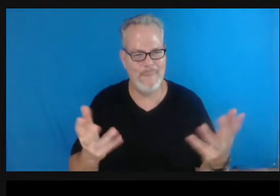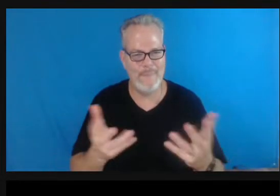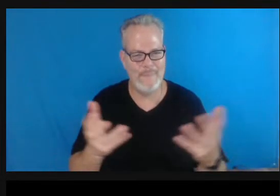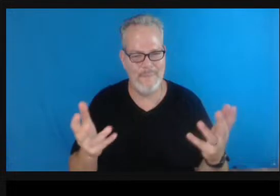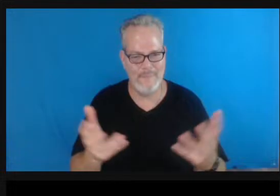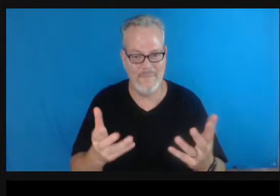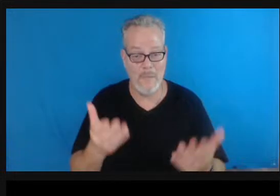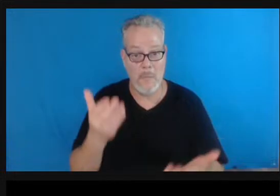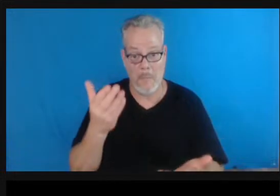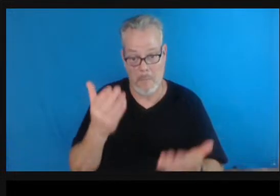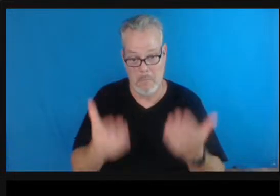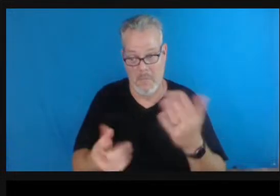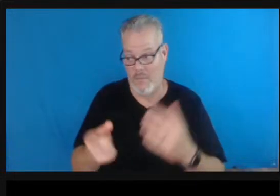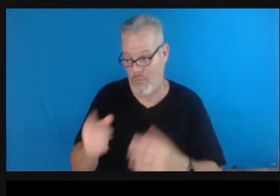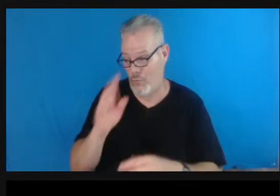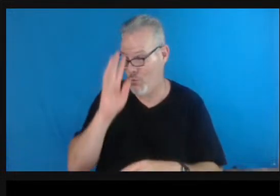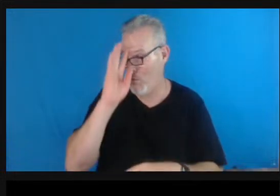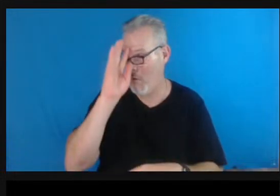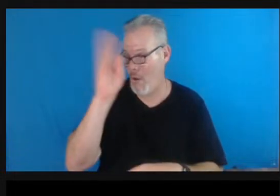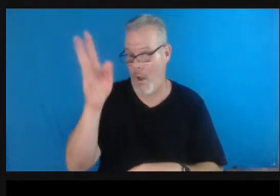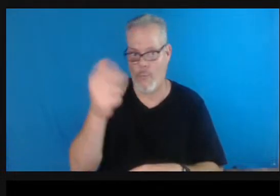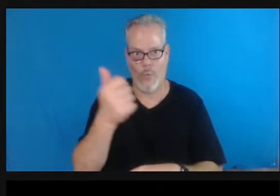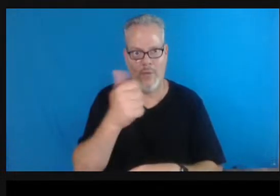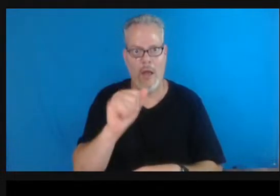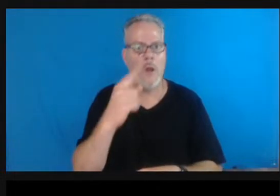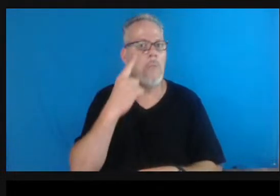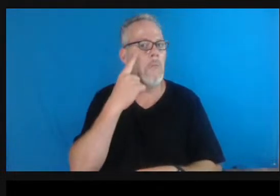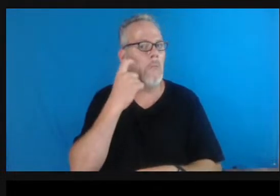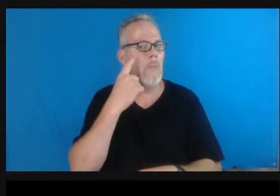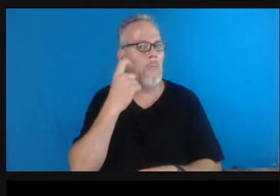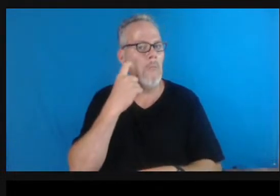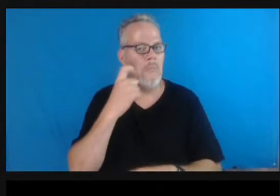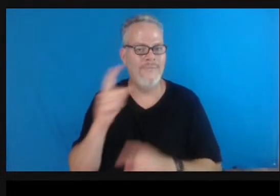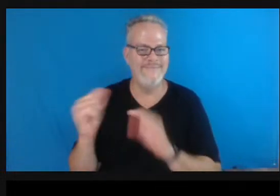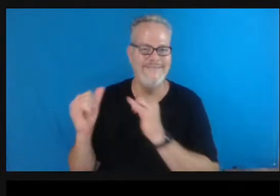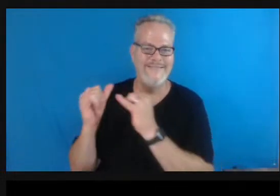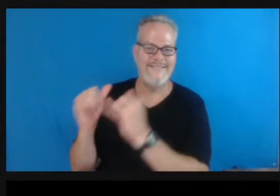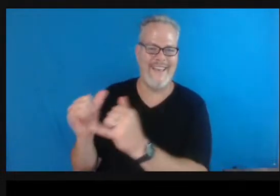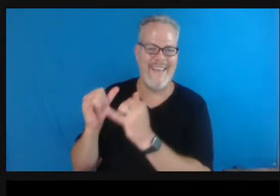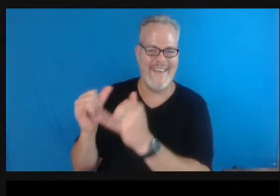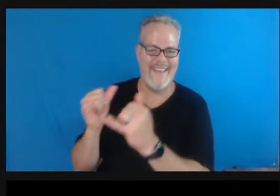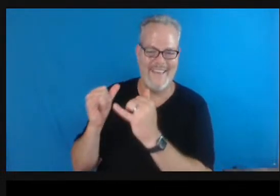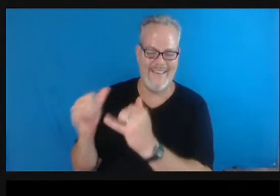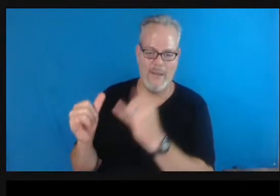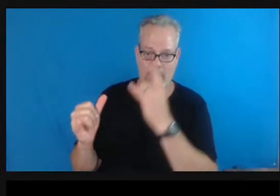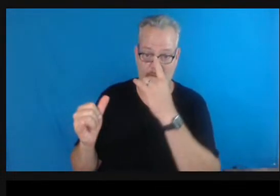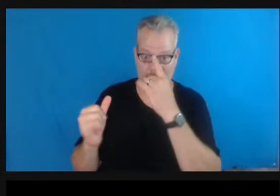you could come up with any speculation as easily as I could, right? For